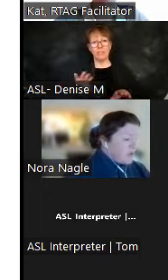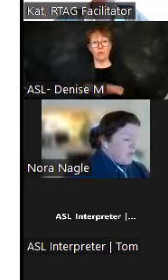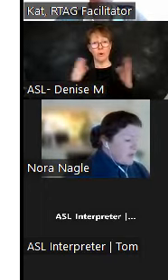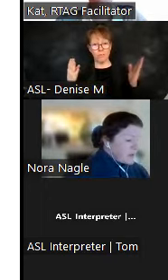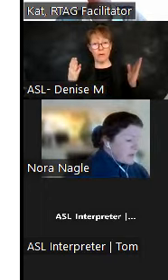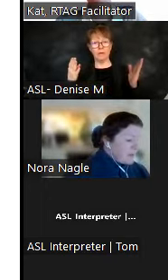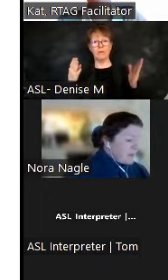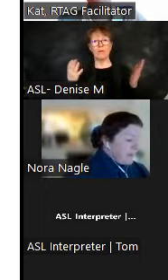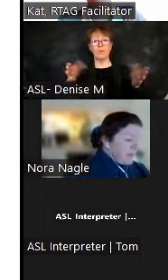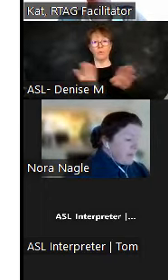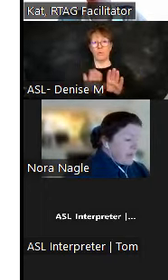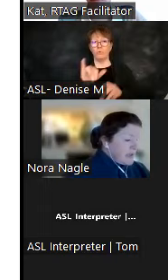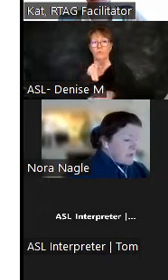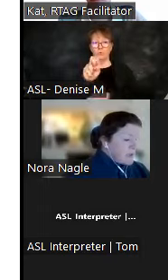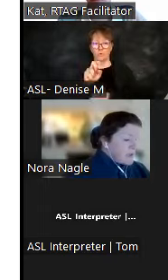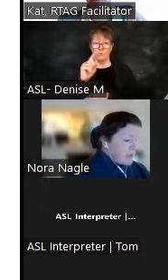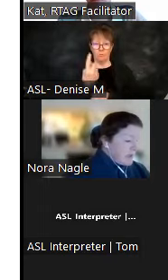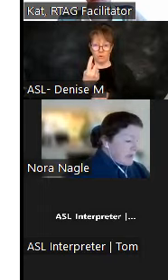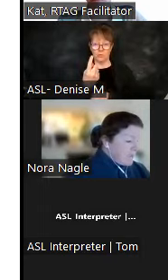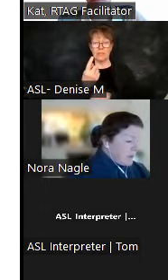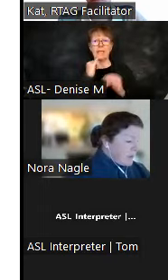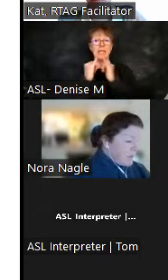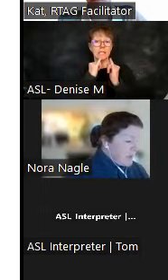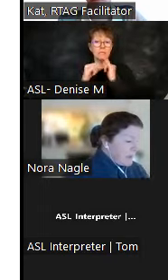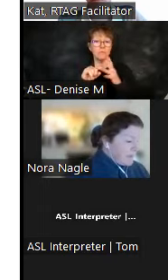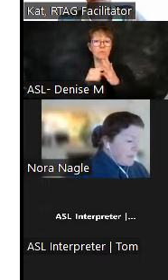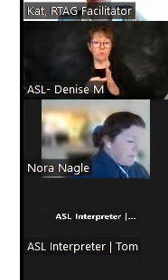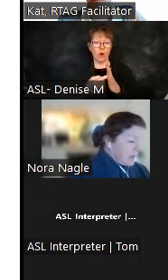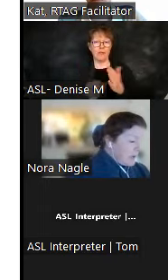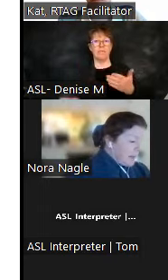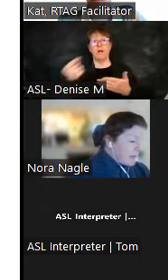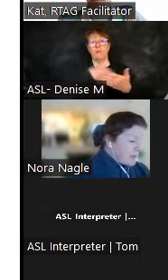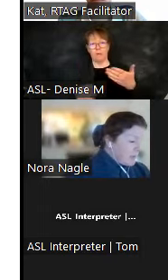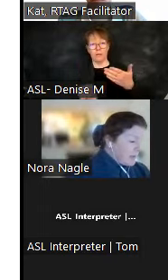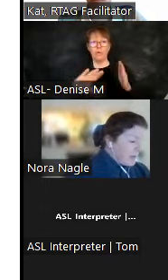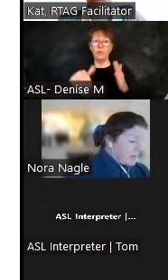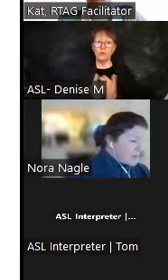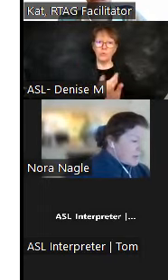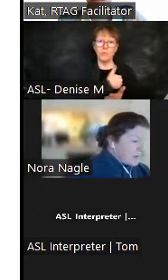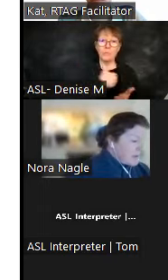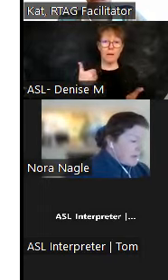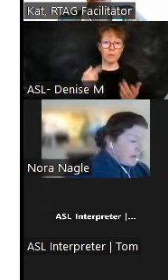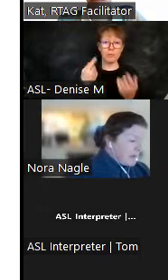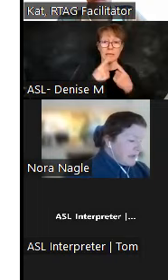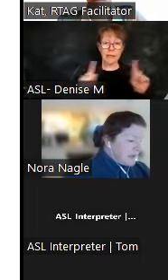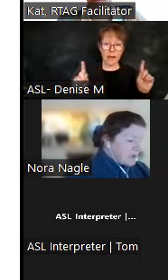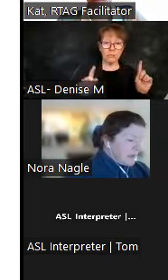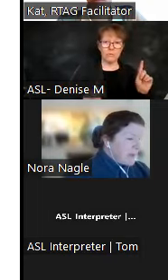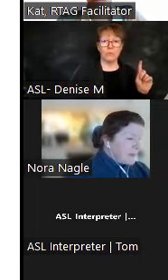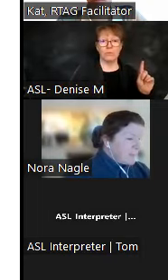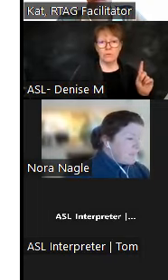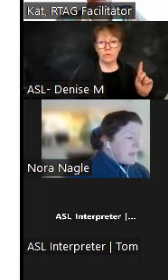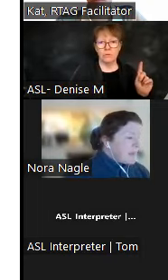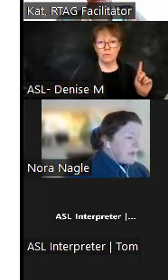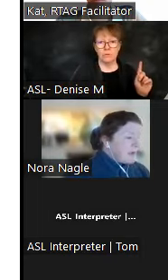June 1st, and interviews will begin the following week, and new members will be announced in